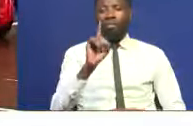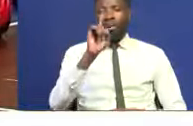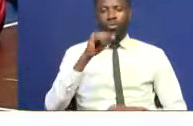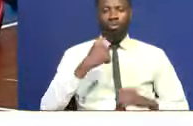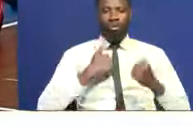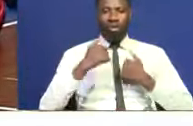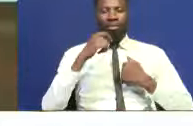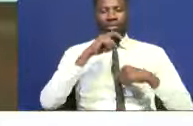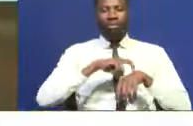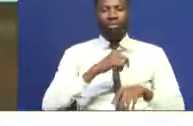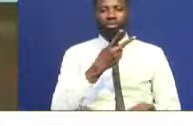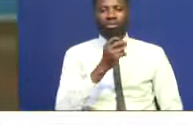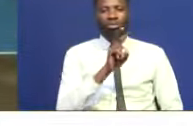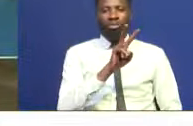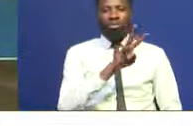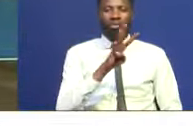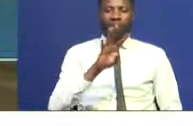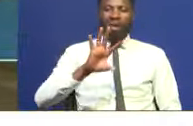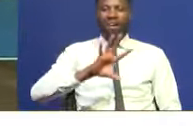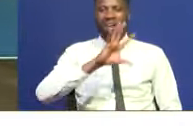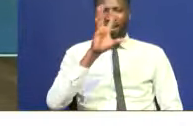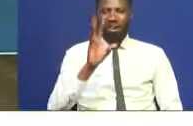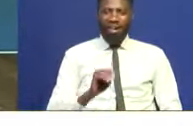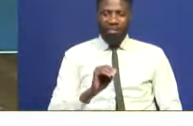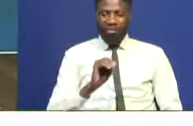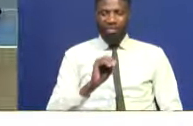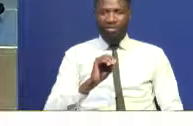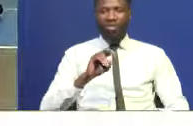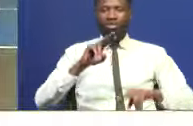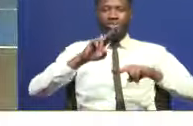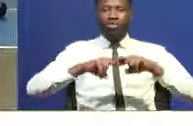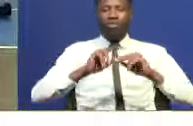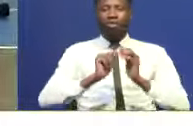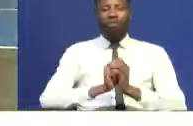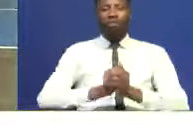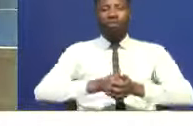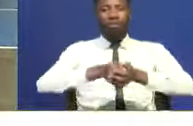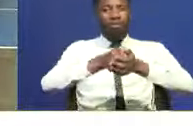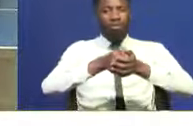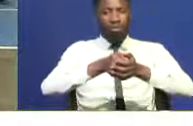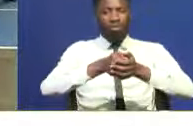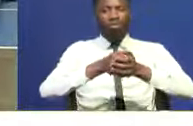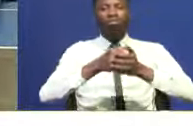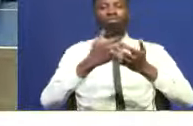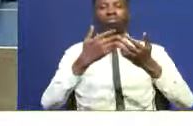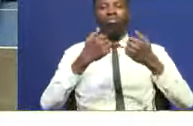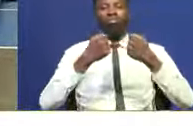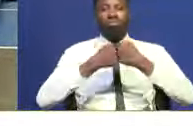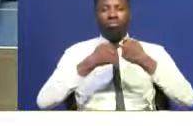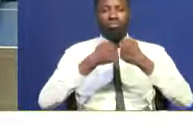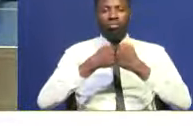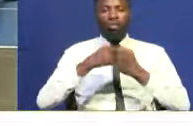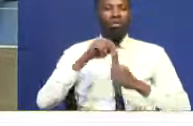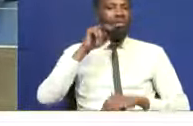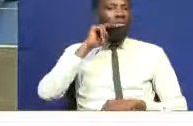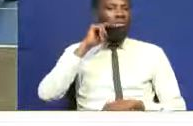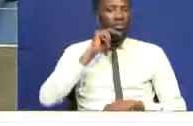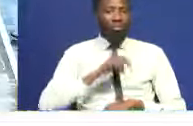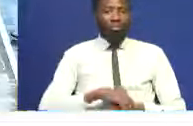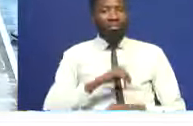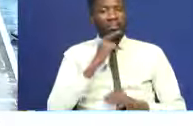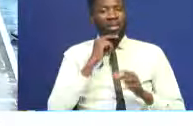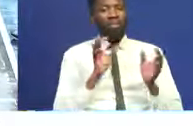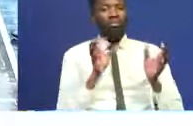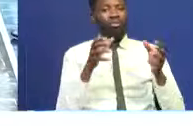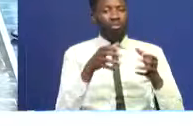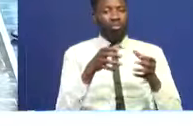during the 2024 Africa Sitting Volleyball Championship held in Lagos, Nigeria. The men's team also demonstrated